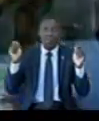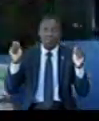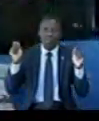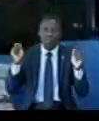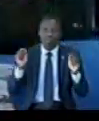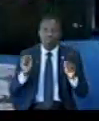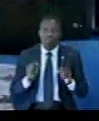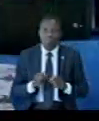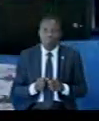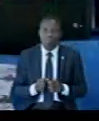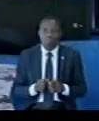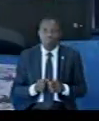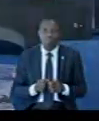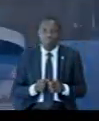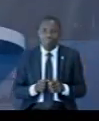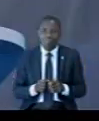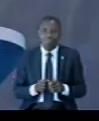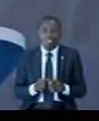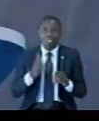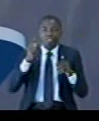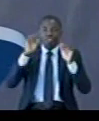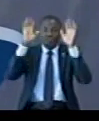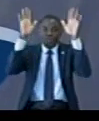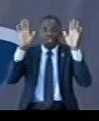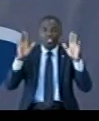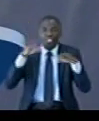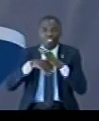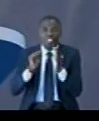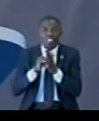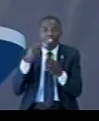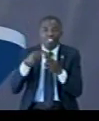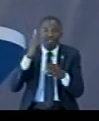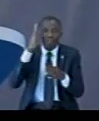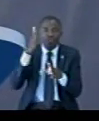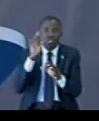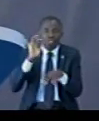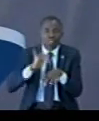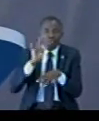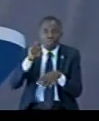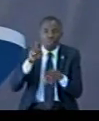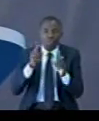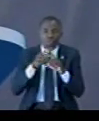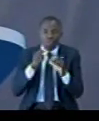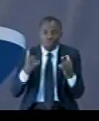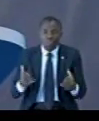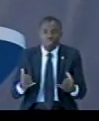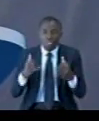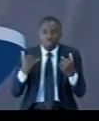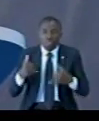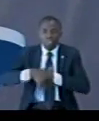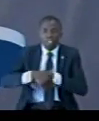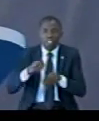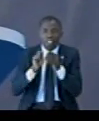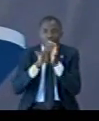The wonder in that name will reach you tonight in Jesus' name.